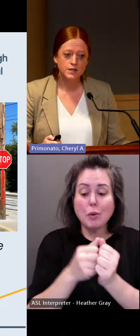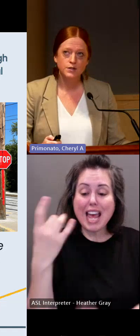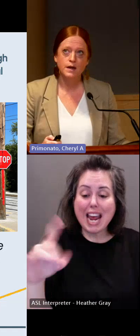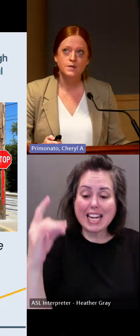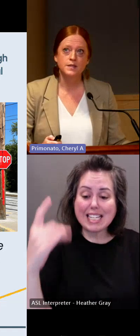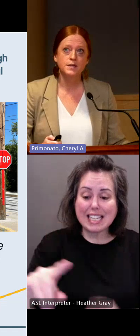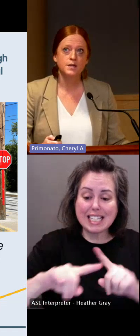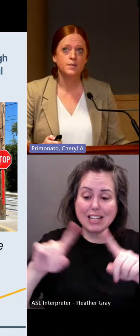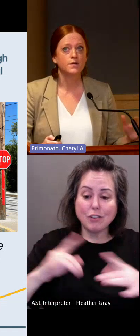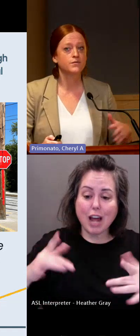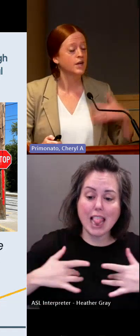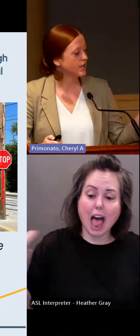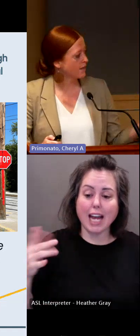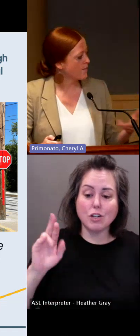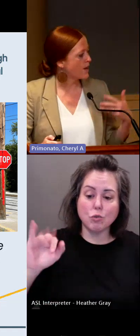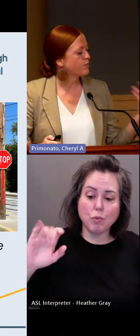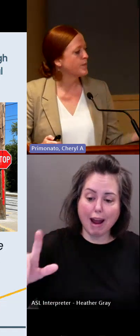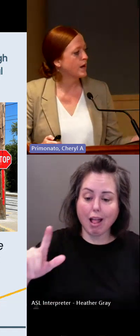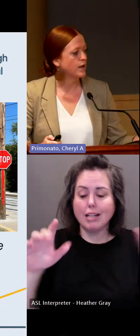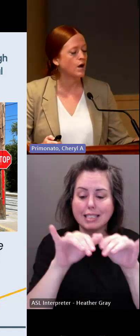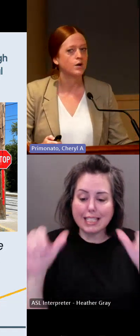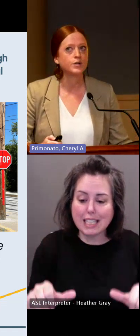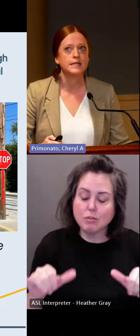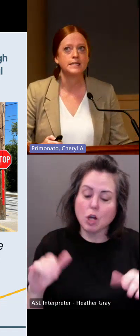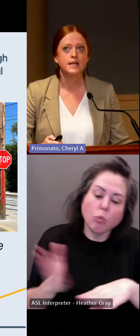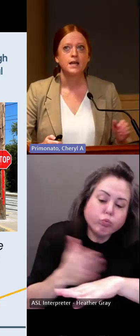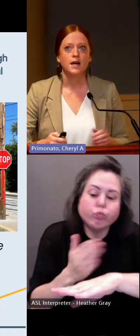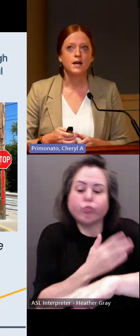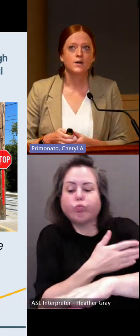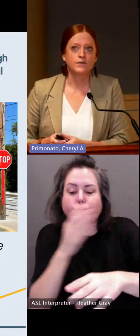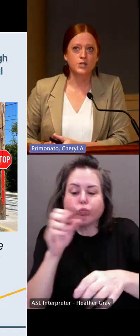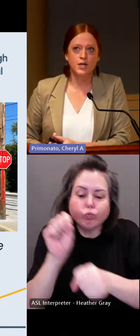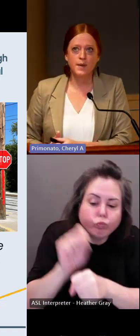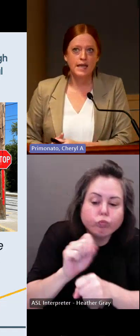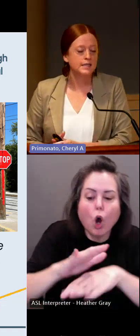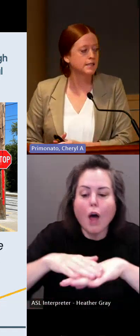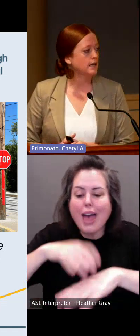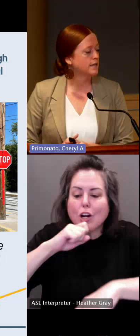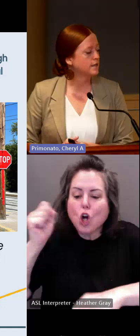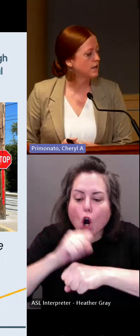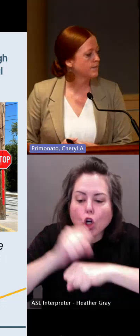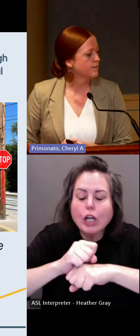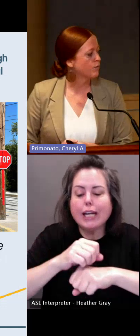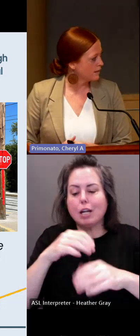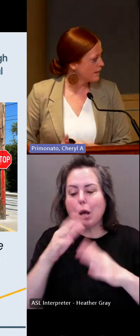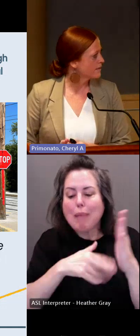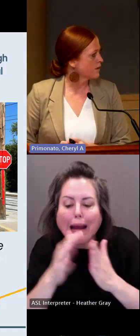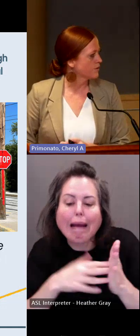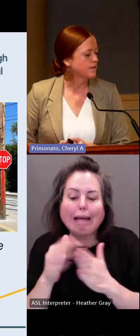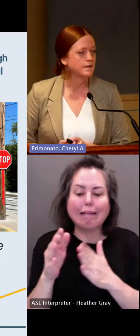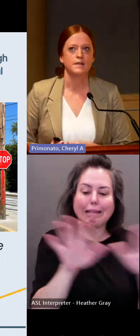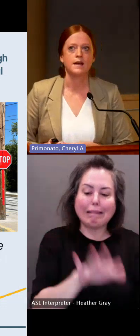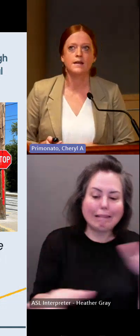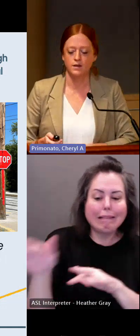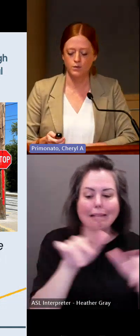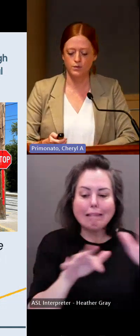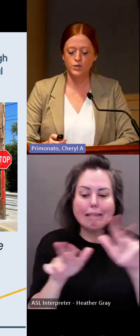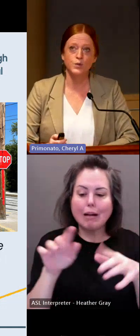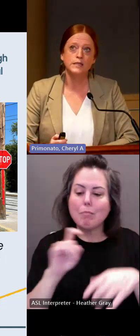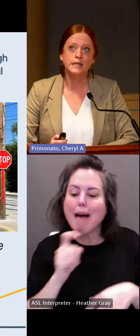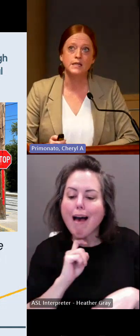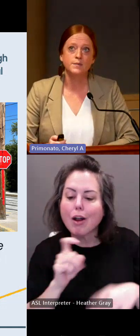rail stations around the system, freshening them up, repairing concrete, freshening paint and railings and other things like